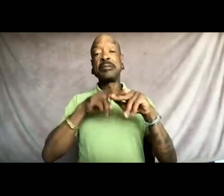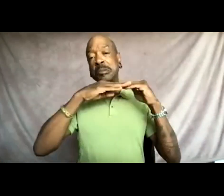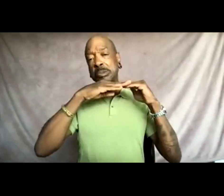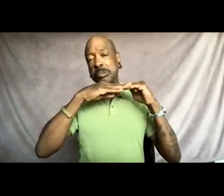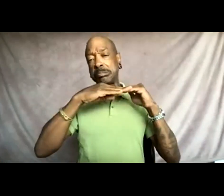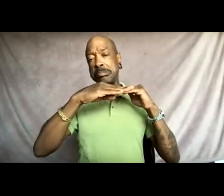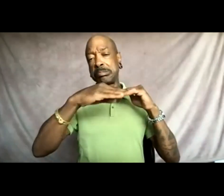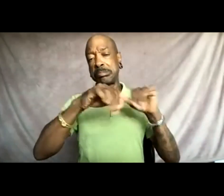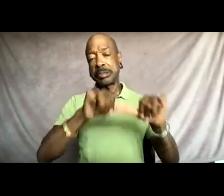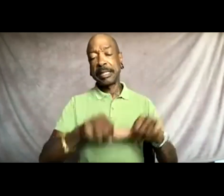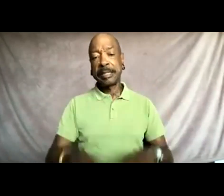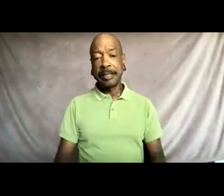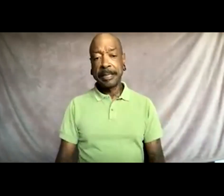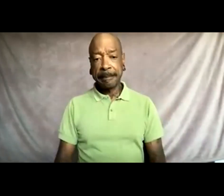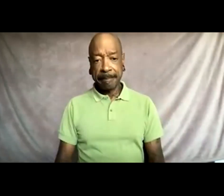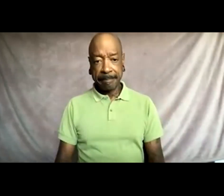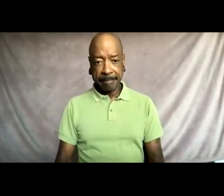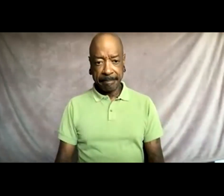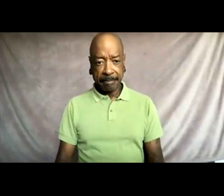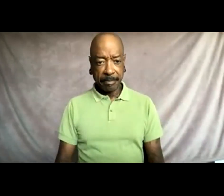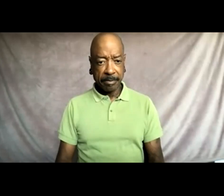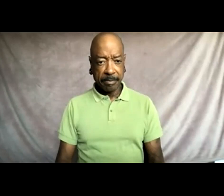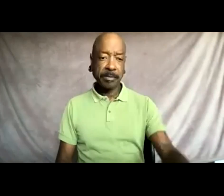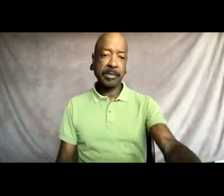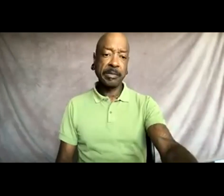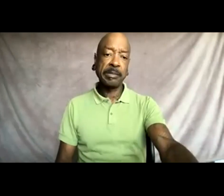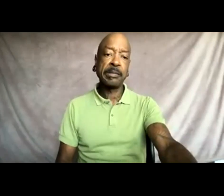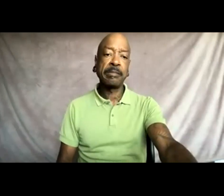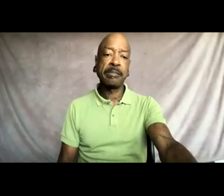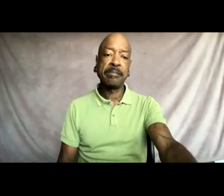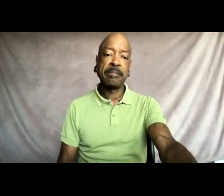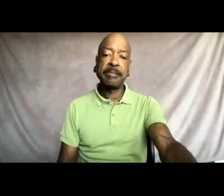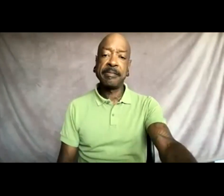people leave/move and find a place to live?